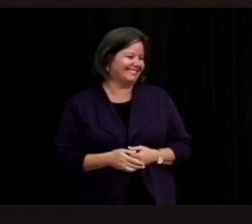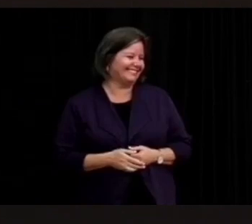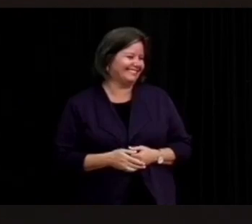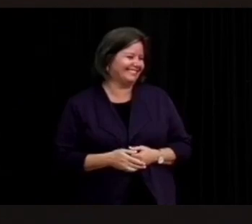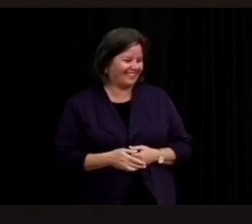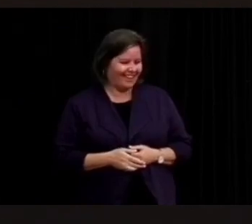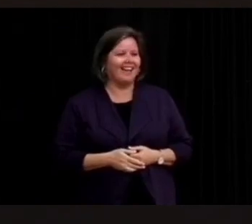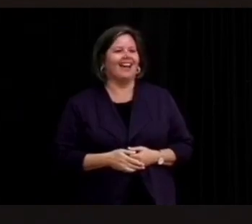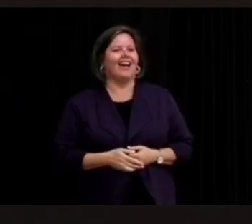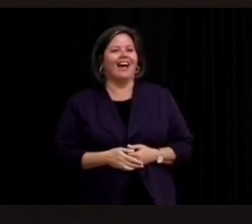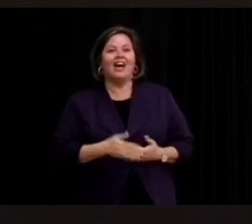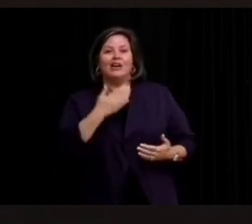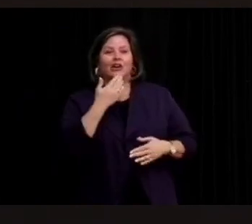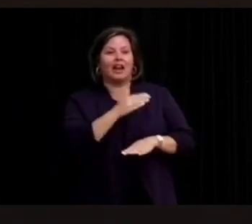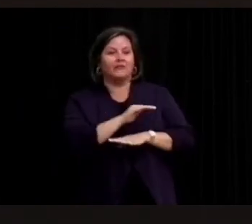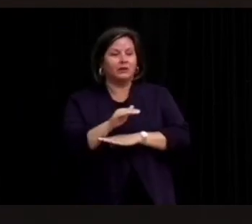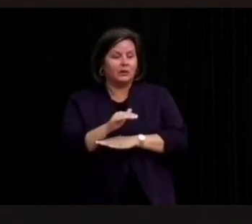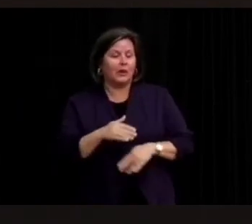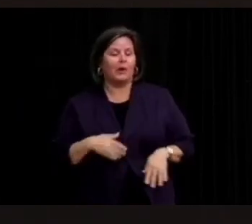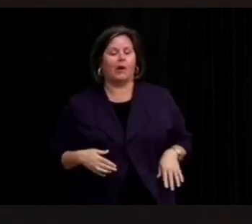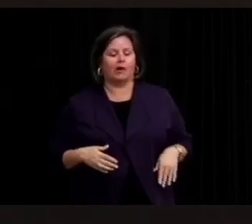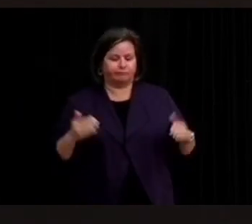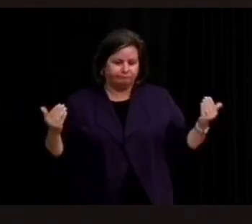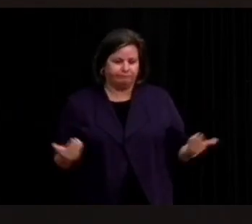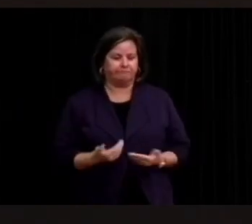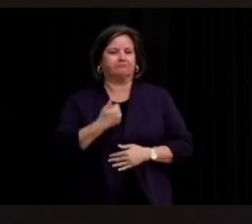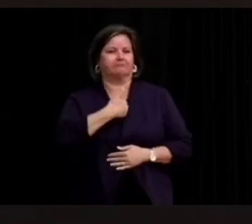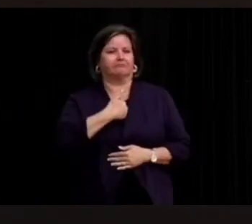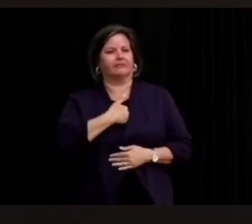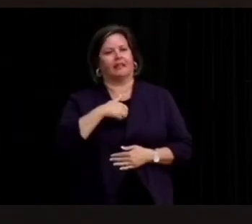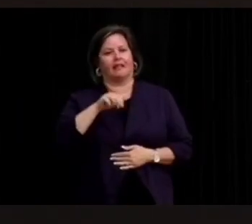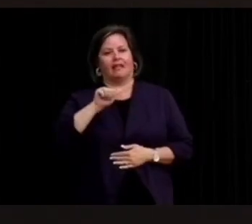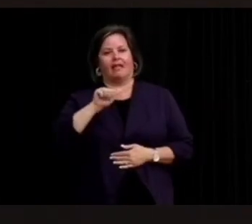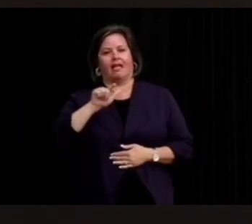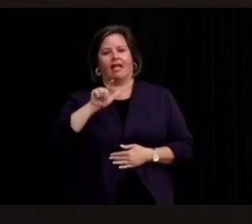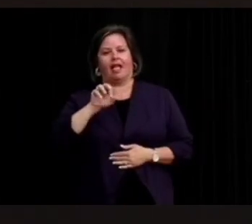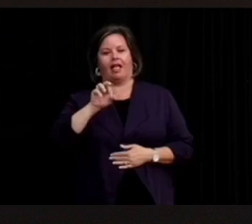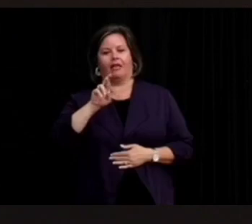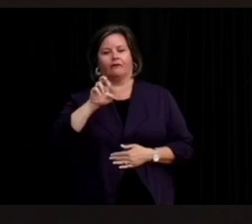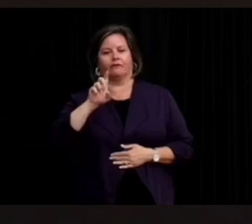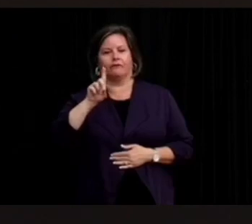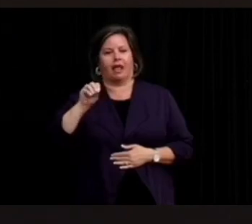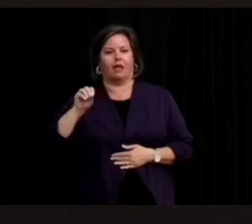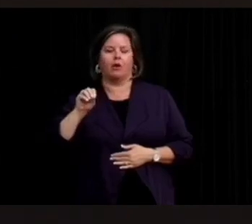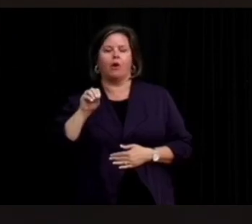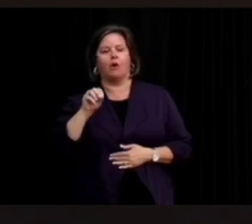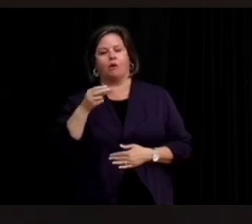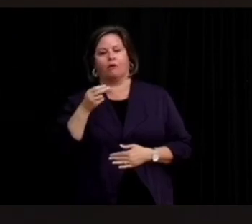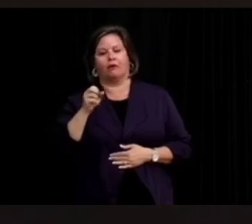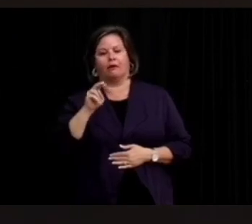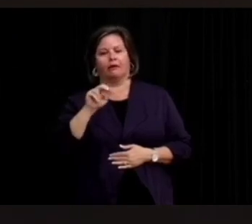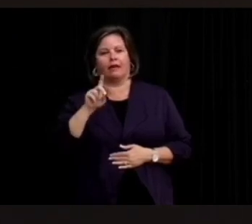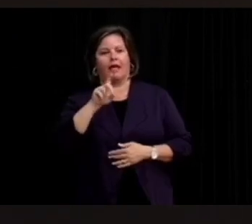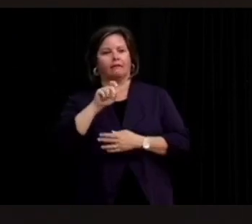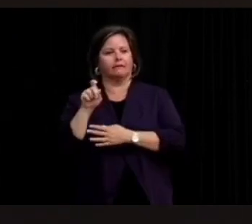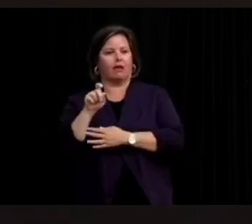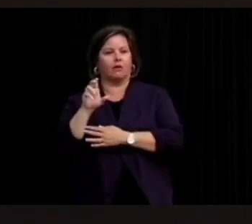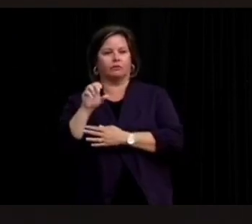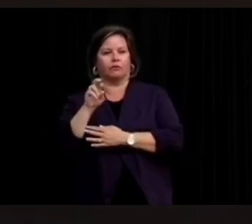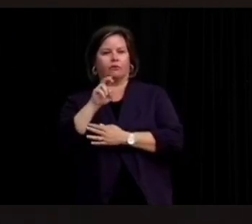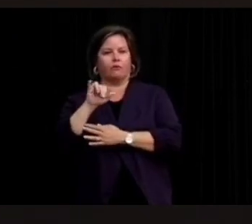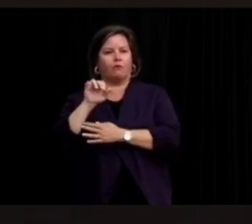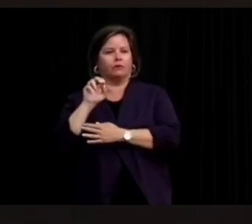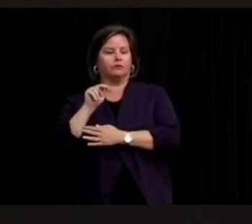Okay, good afternoon, everyone. I'd like to introduce myself now. My name is Alfredo Hernandez Corson, and I serve as the DEI Director for the